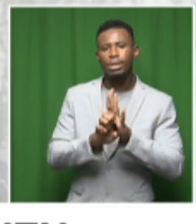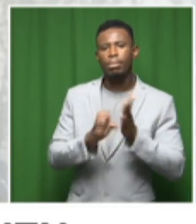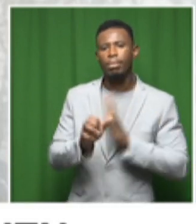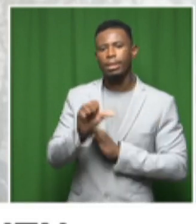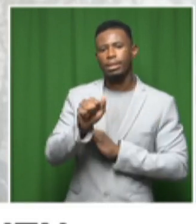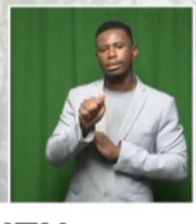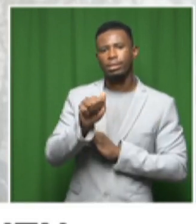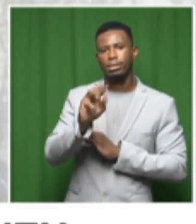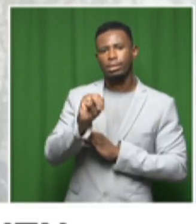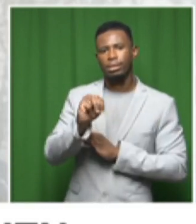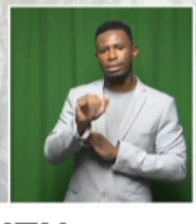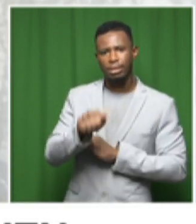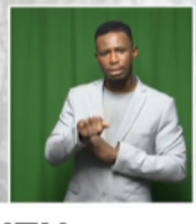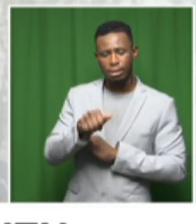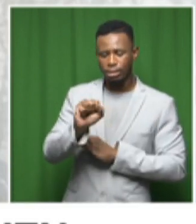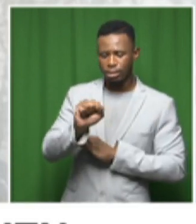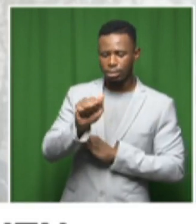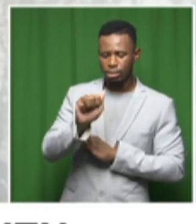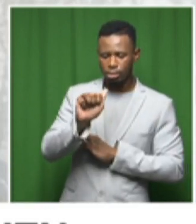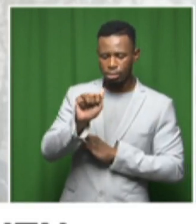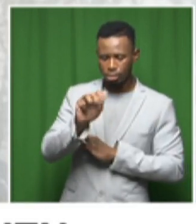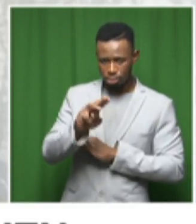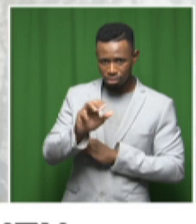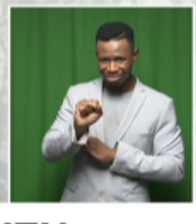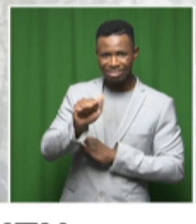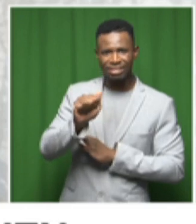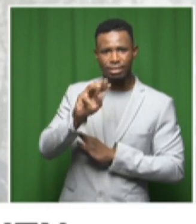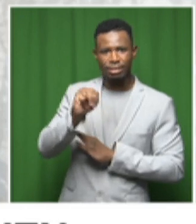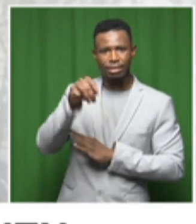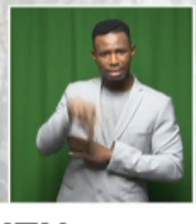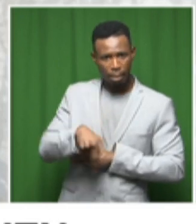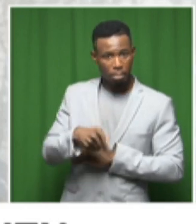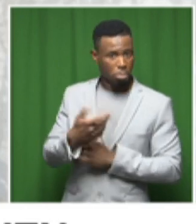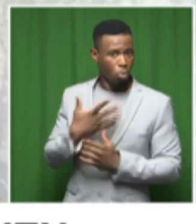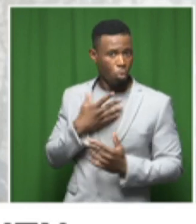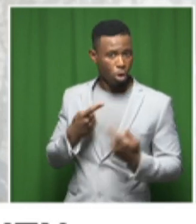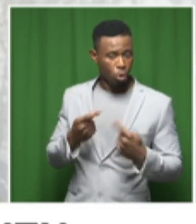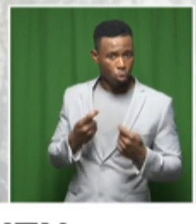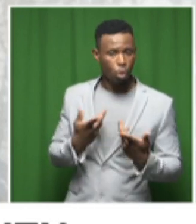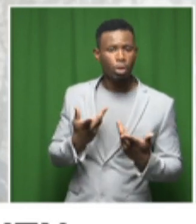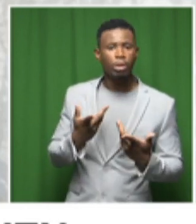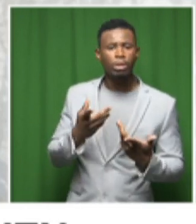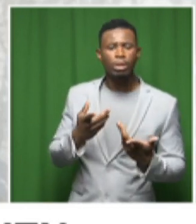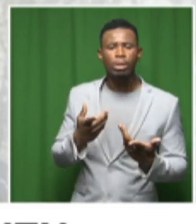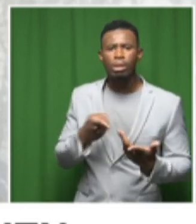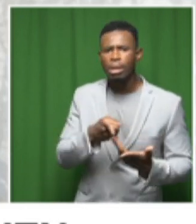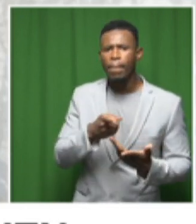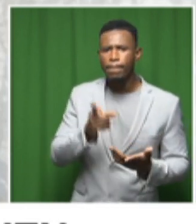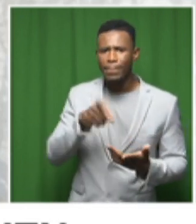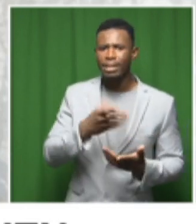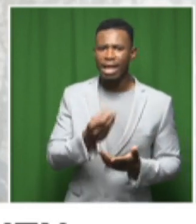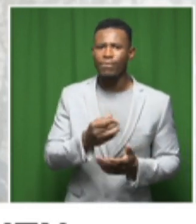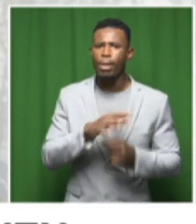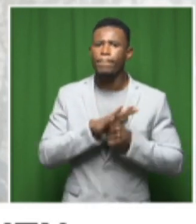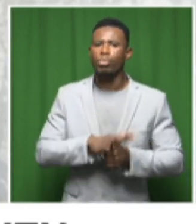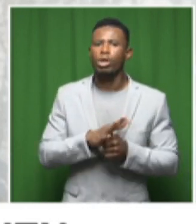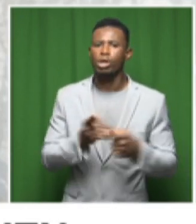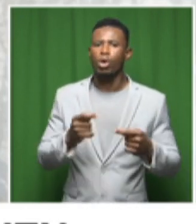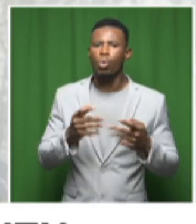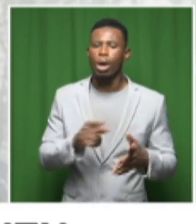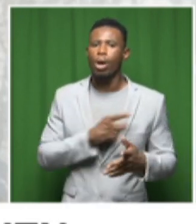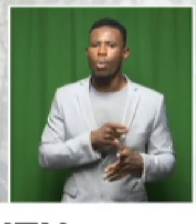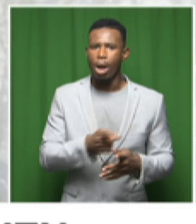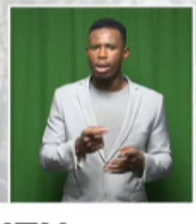to cook. It's a nice, it's a must-have for most kitchens because it just makes your